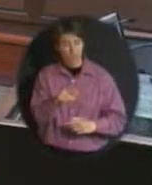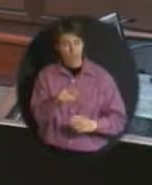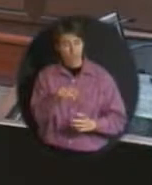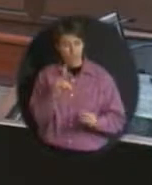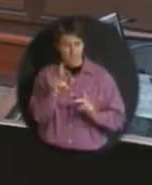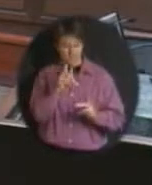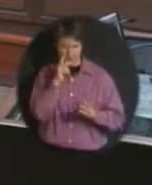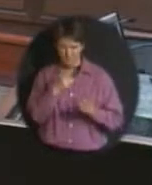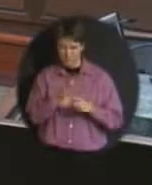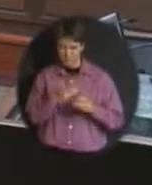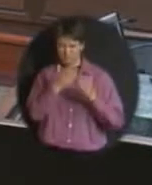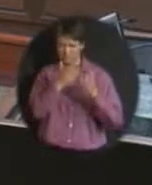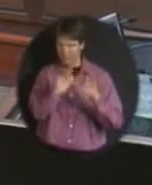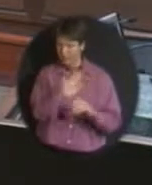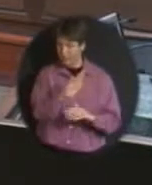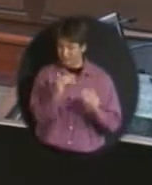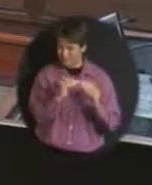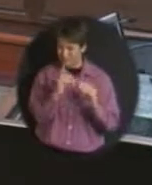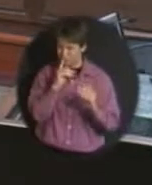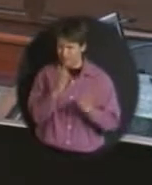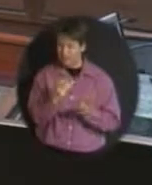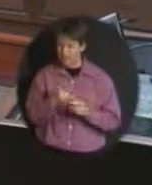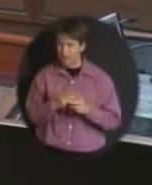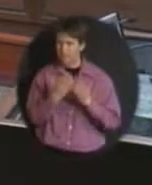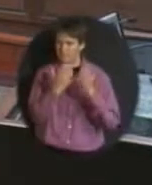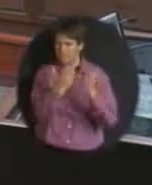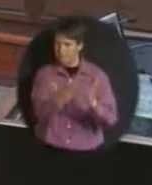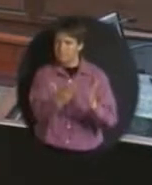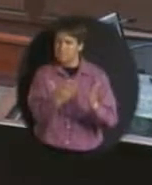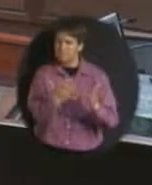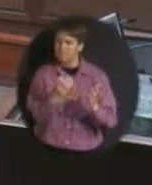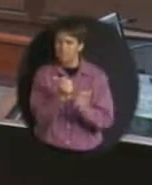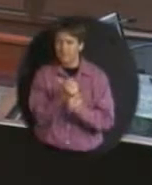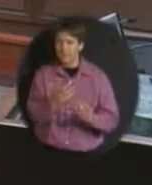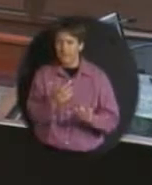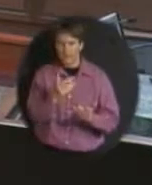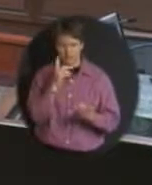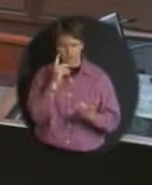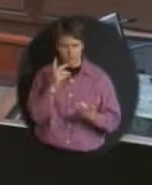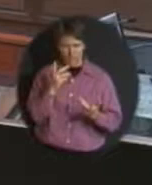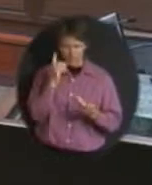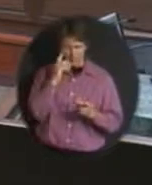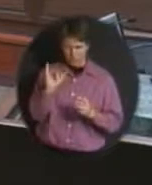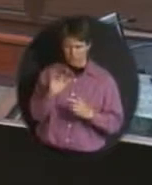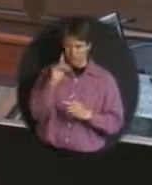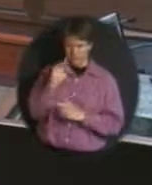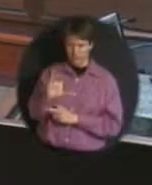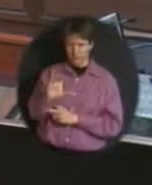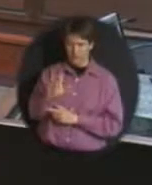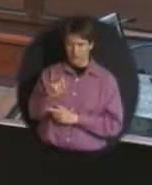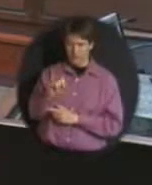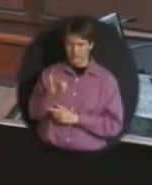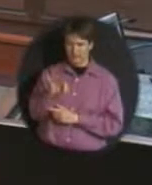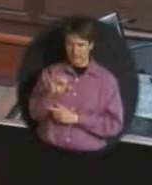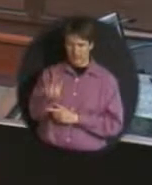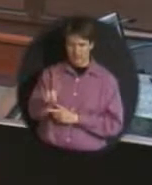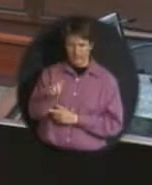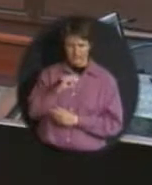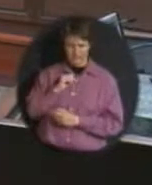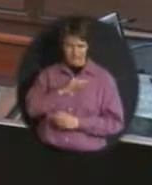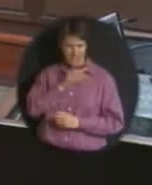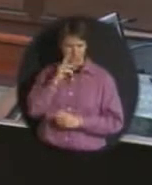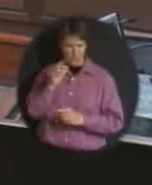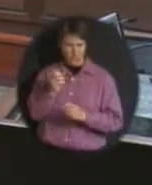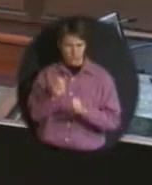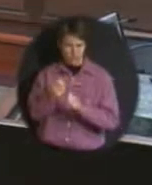people nominate them, their peers nominate them. So they have now announced a program where they're going to do it for the classified staff also for the next school year. So I just think that's